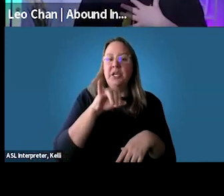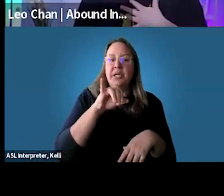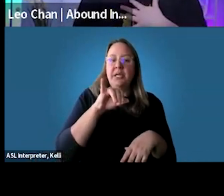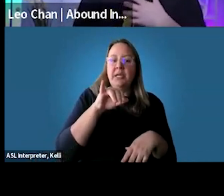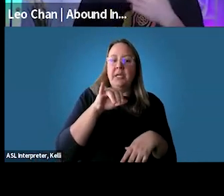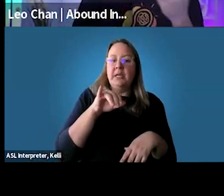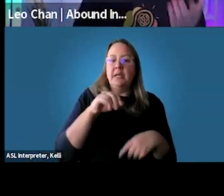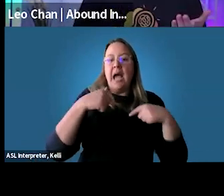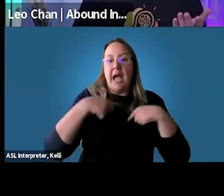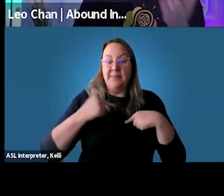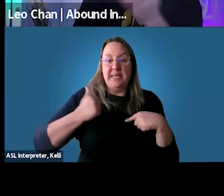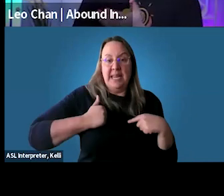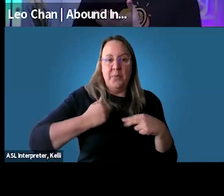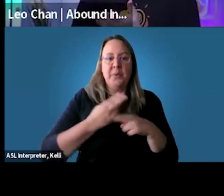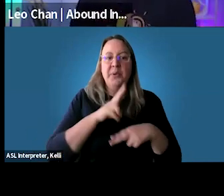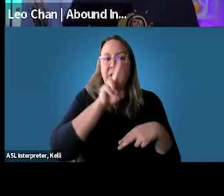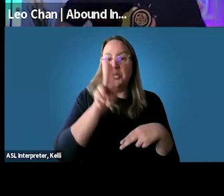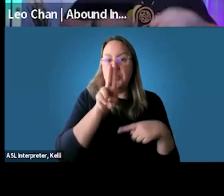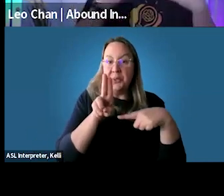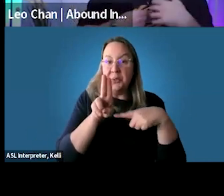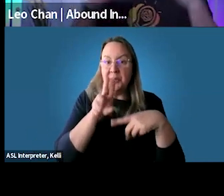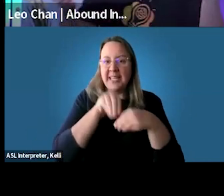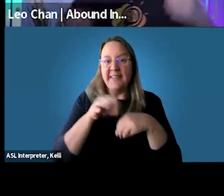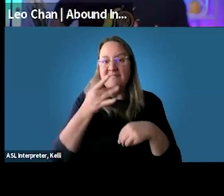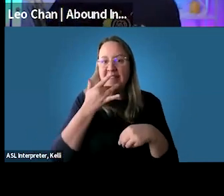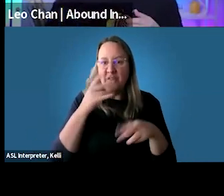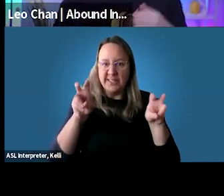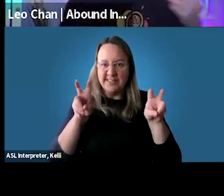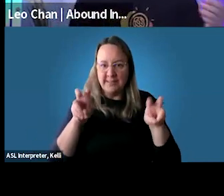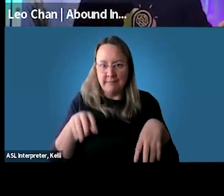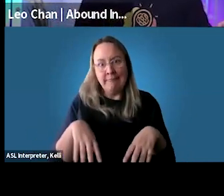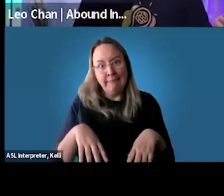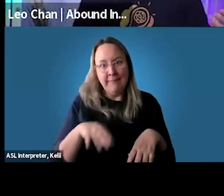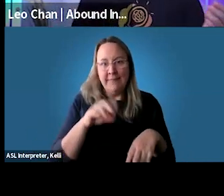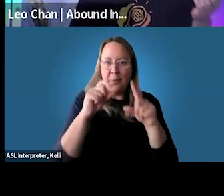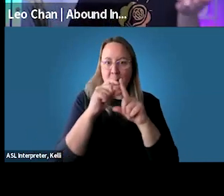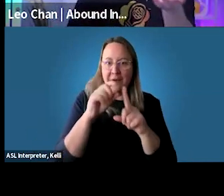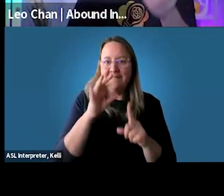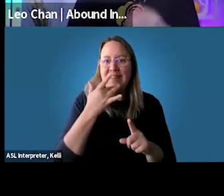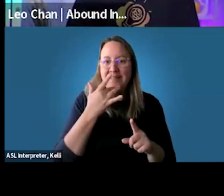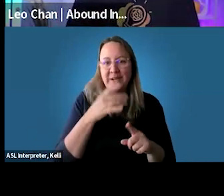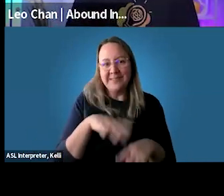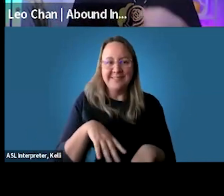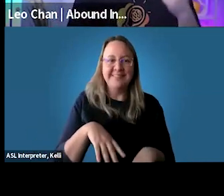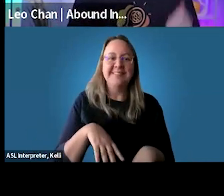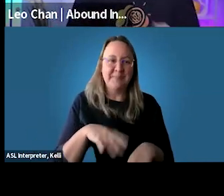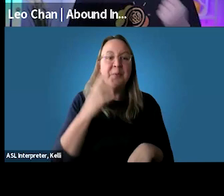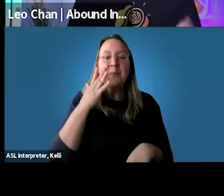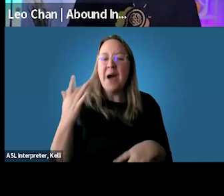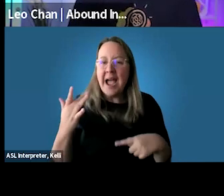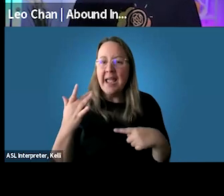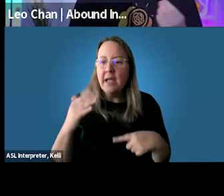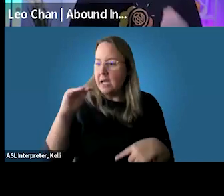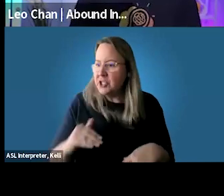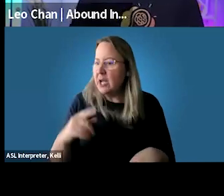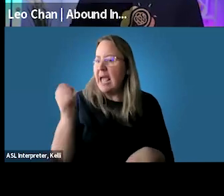I'm Canadian. We put U's in some of our words. All right. So there we go. All right. So yes, you got it. Why?